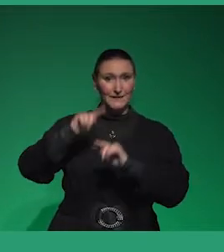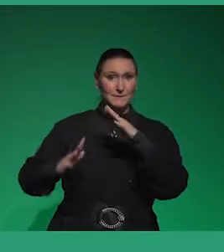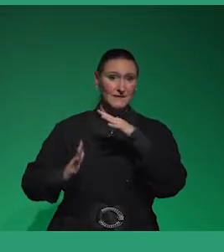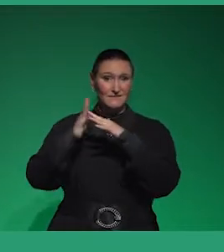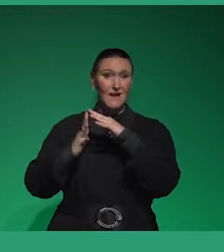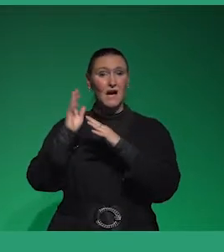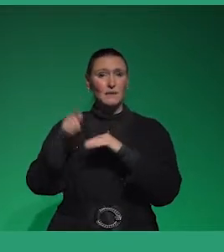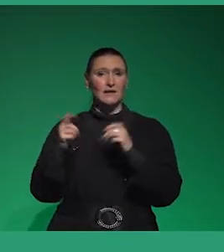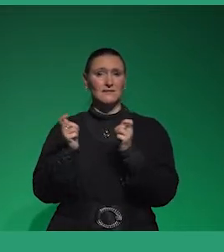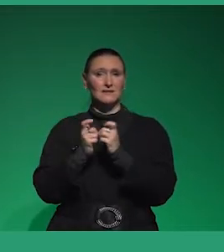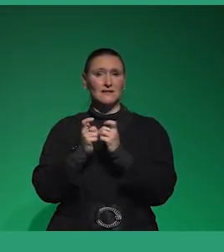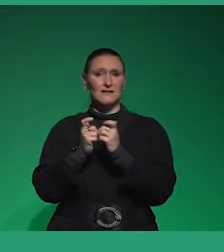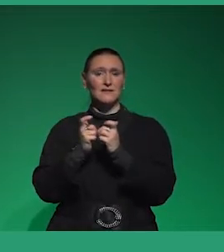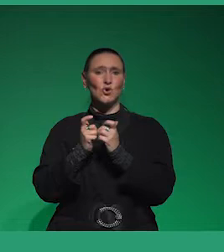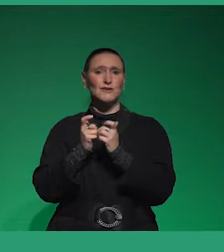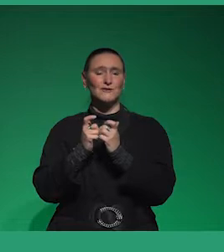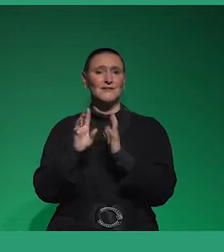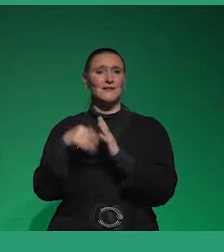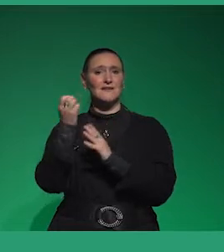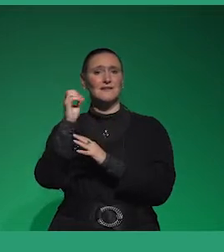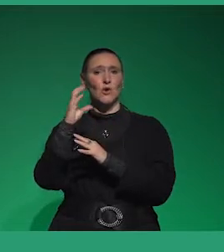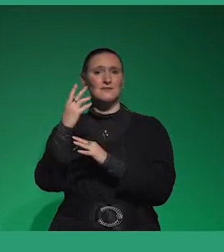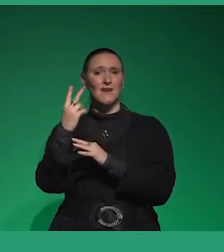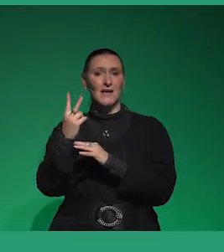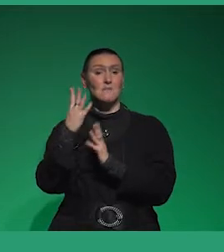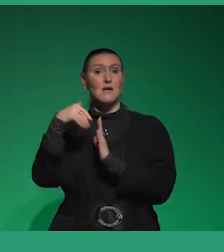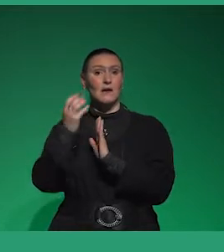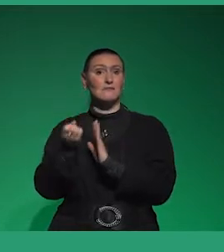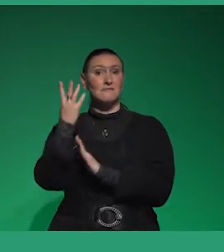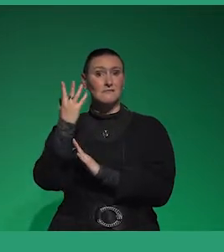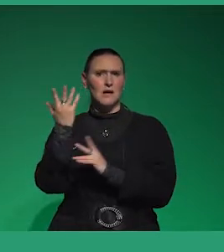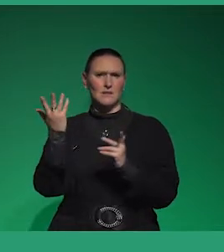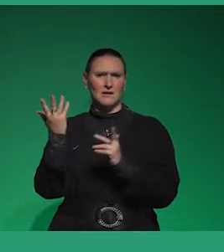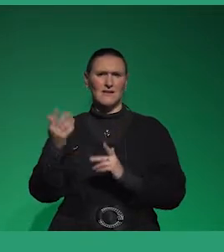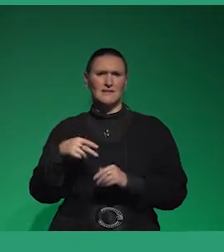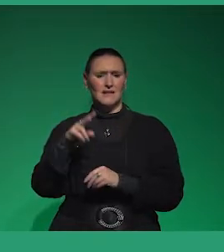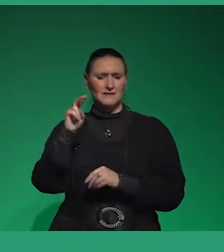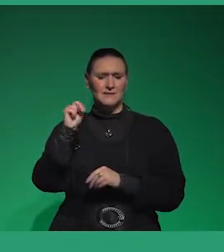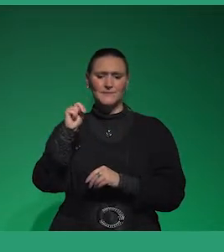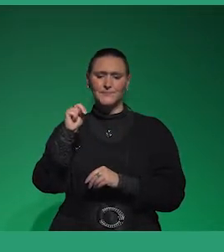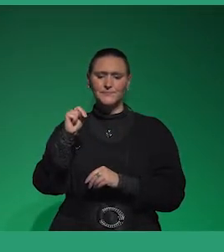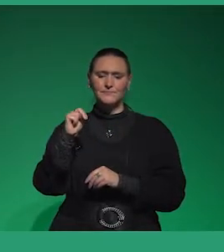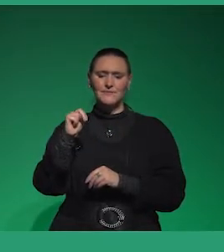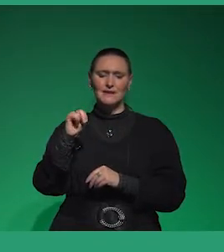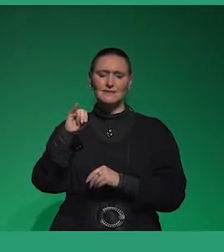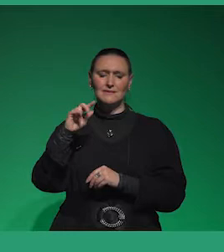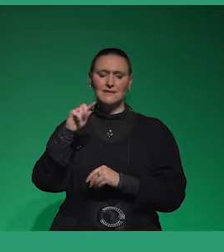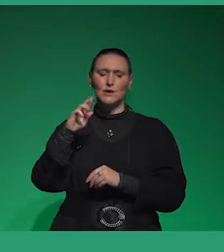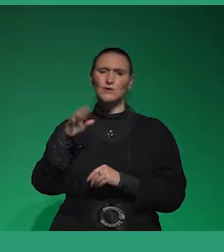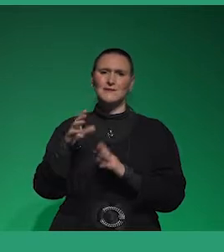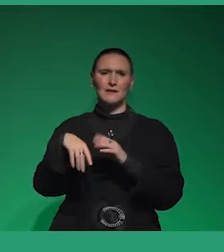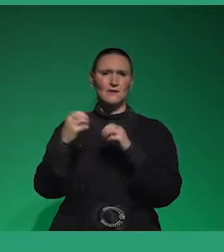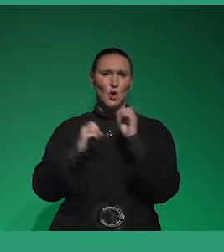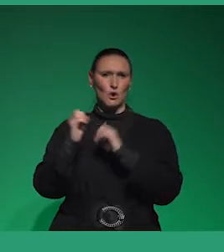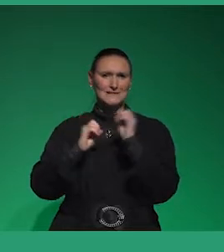is exported, and additionally we get nitrous oxide, which is a very potent greenhouse gas, as emission, we end